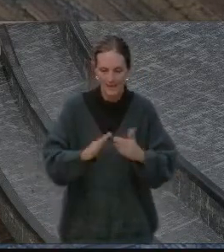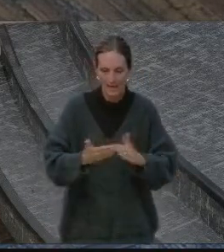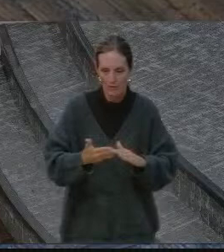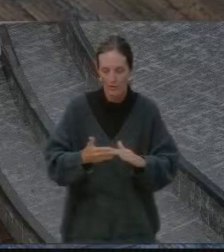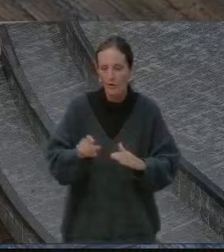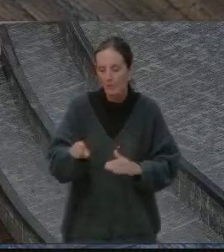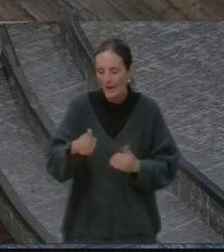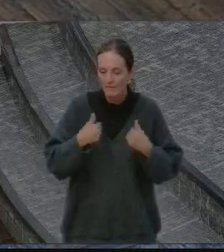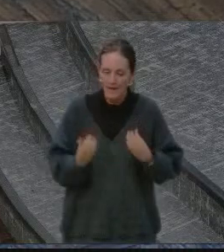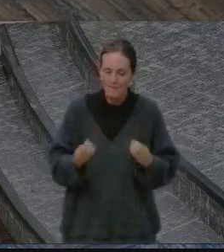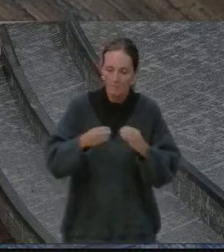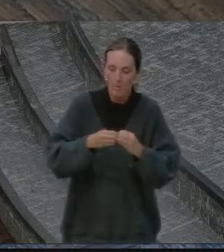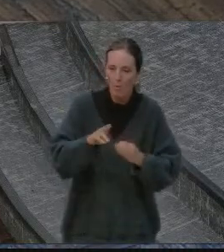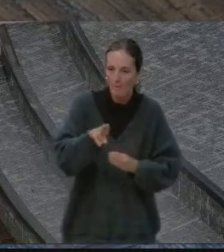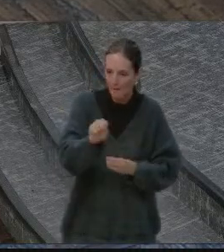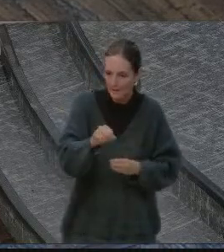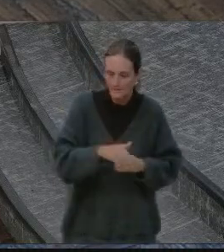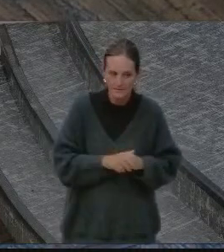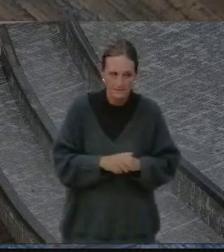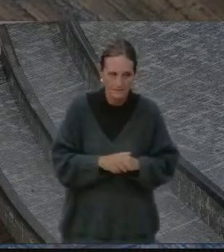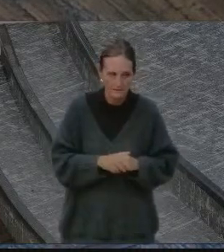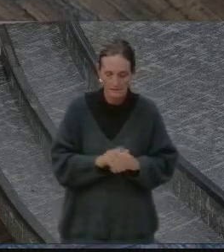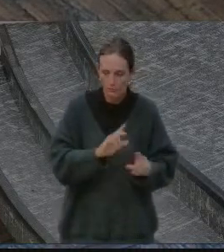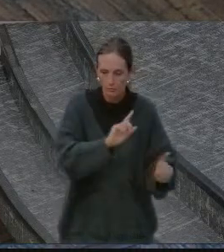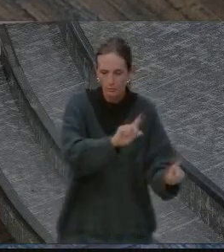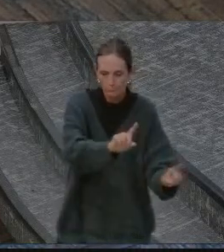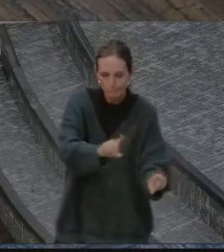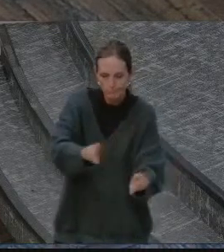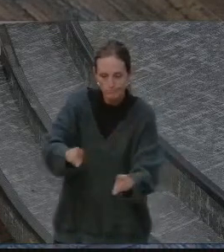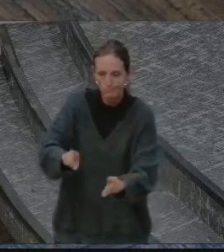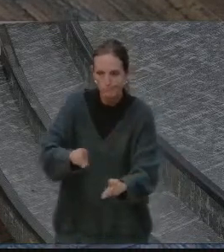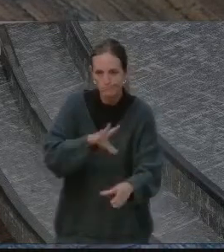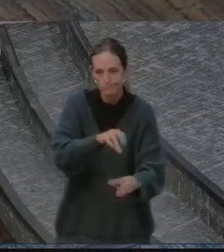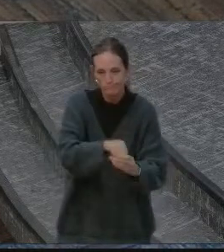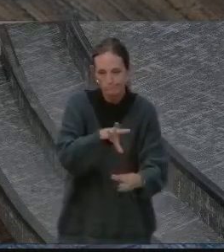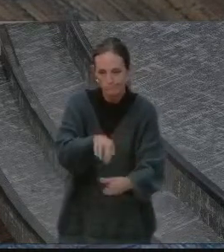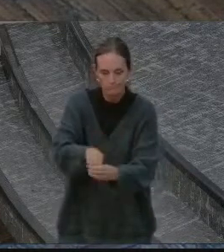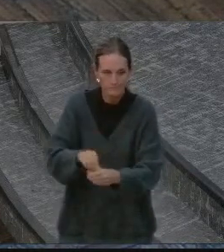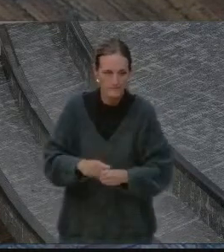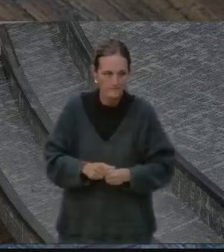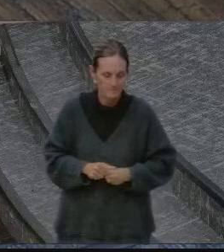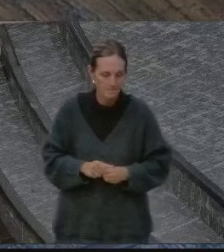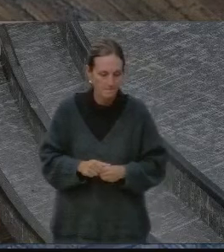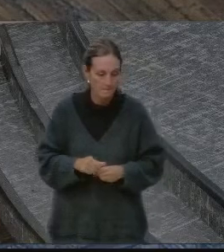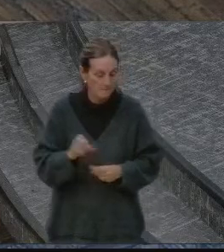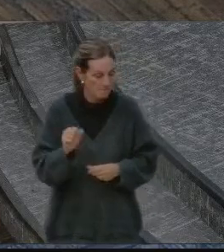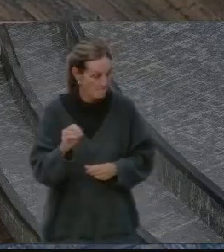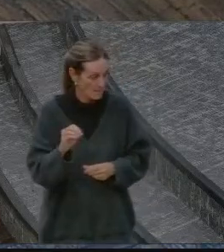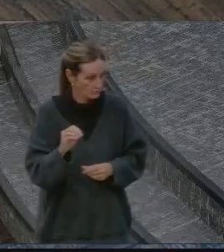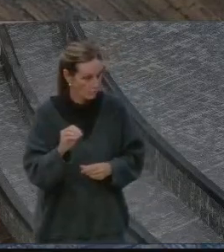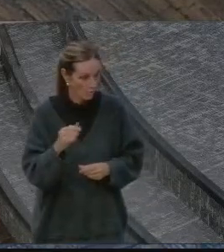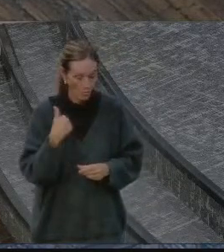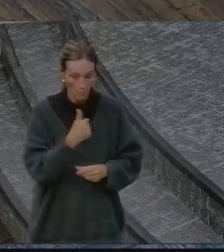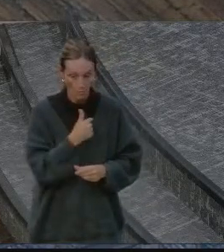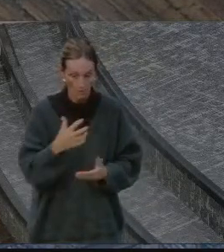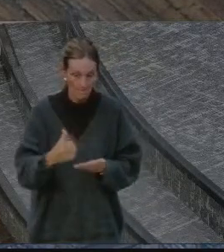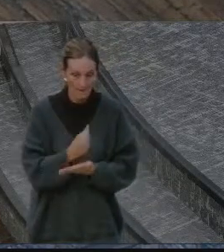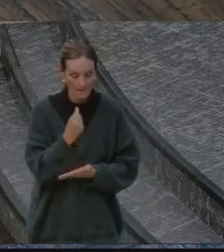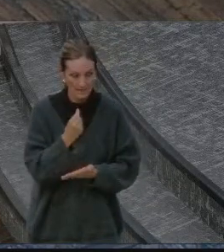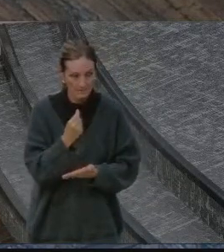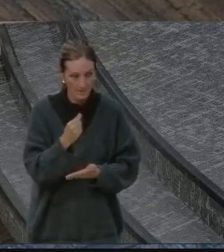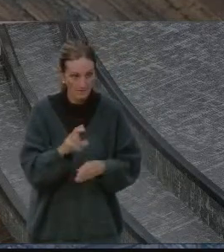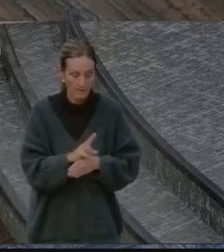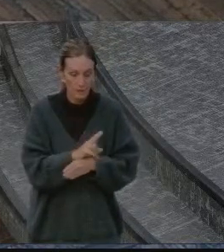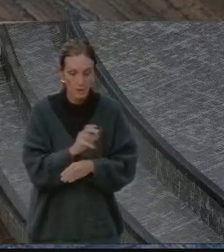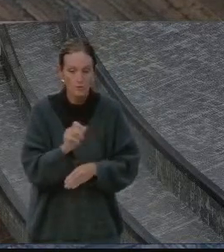keep us in the events that we participate in for part of our programming. So we maximize the use in the 3 buses that we